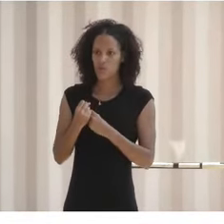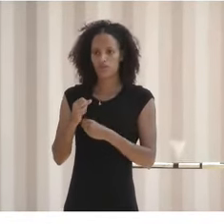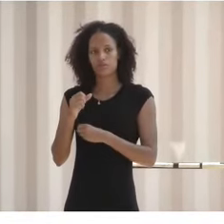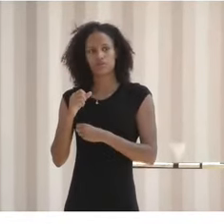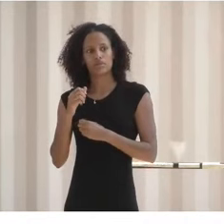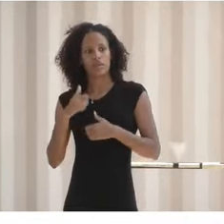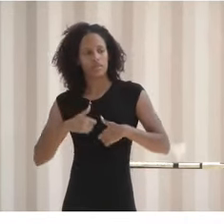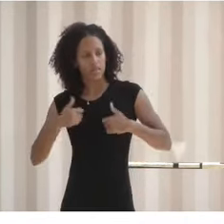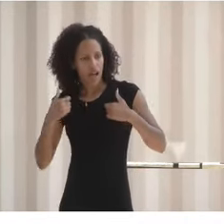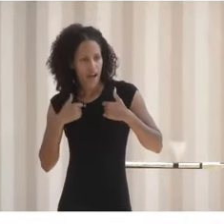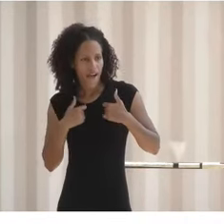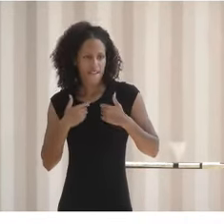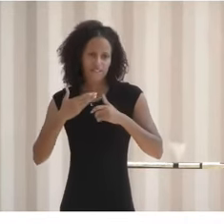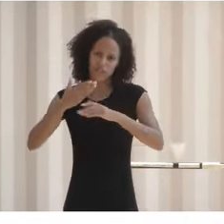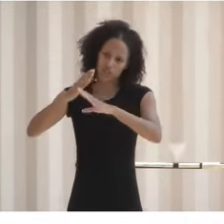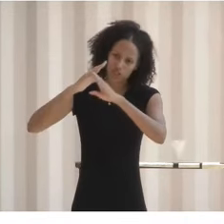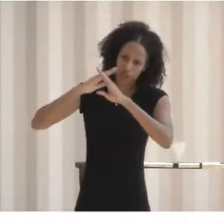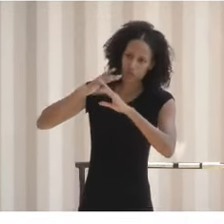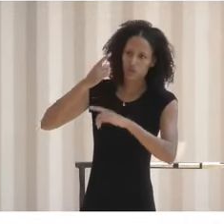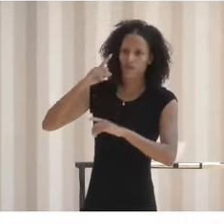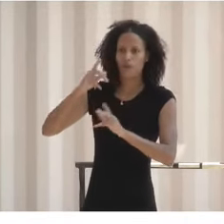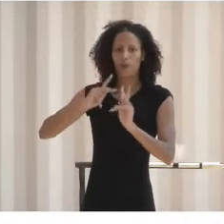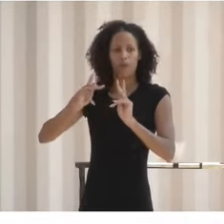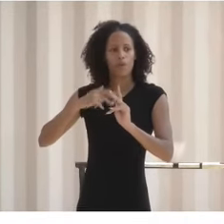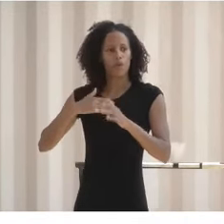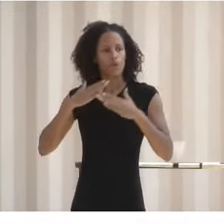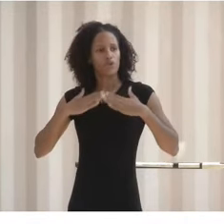and habitat for humans, animals alike.